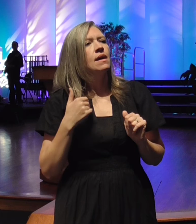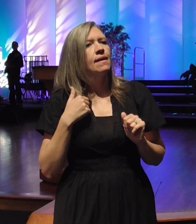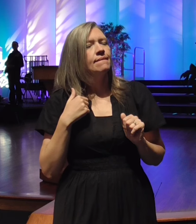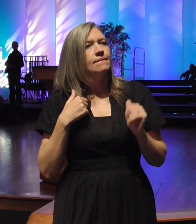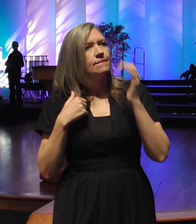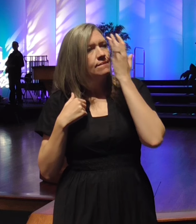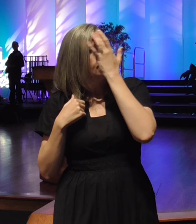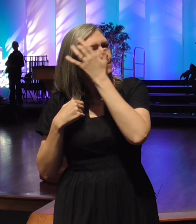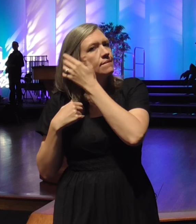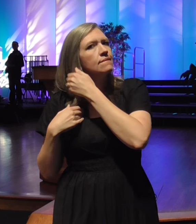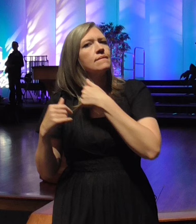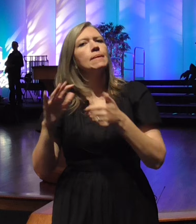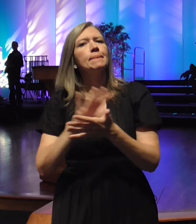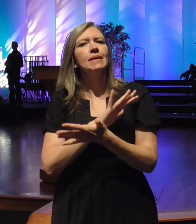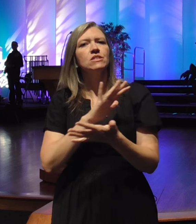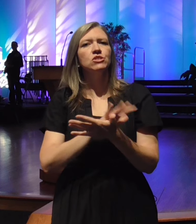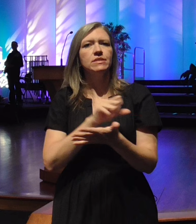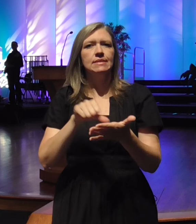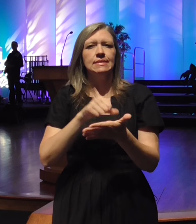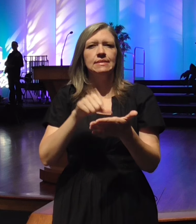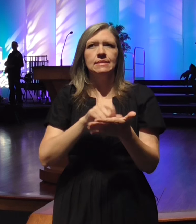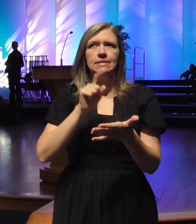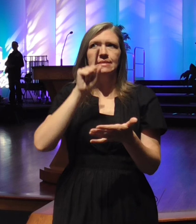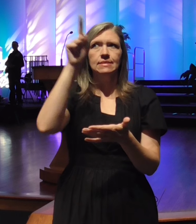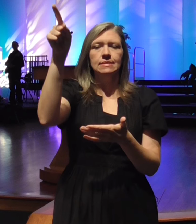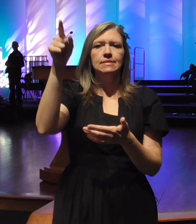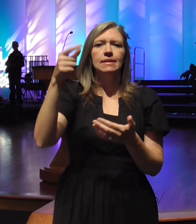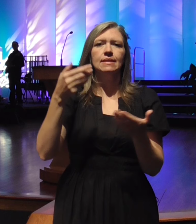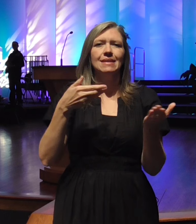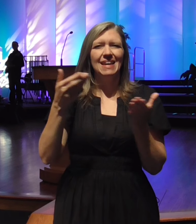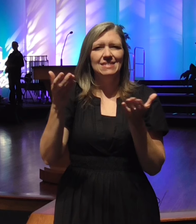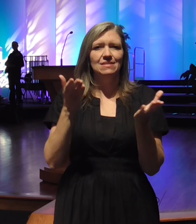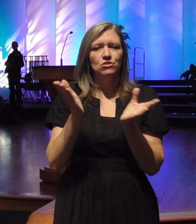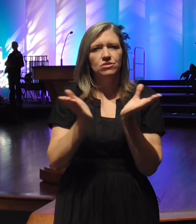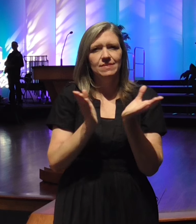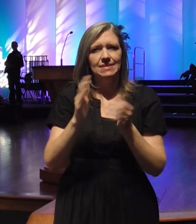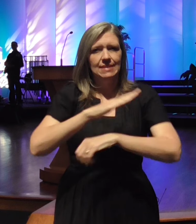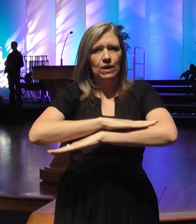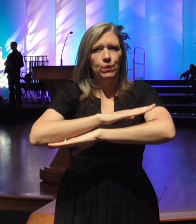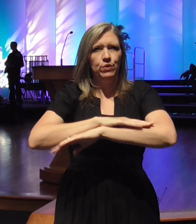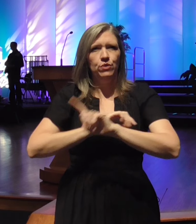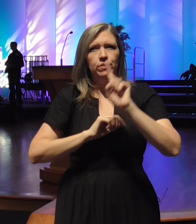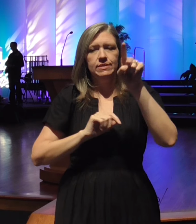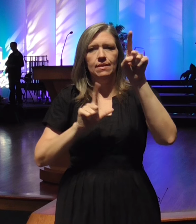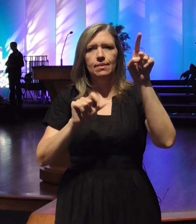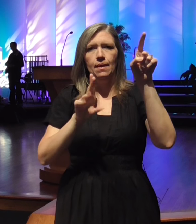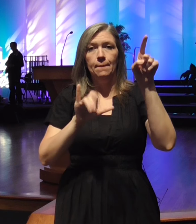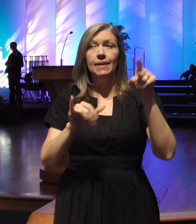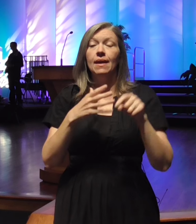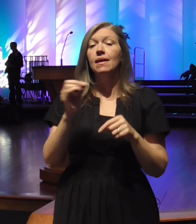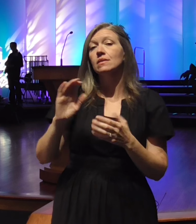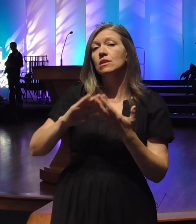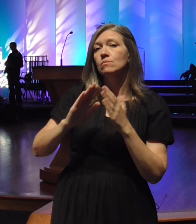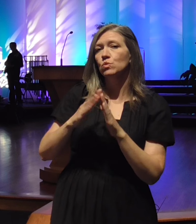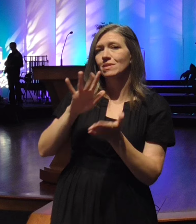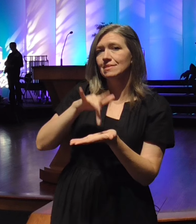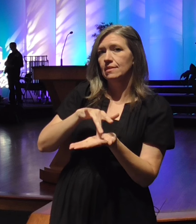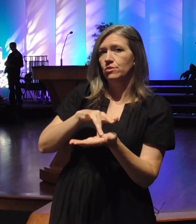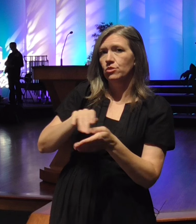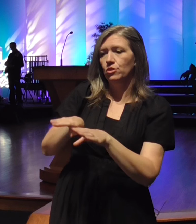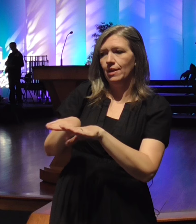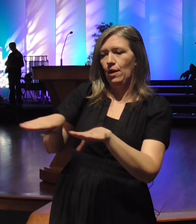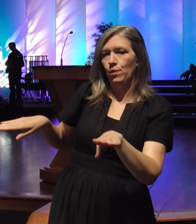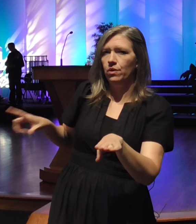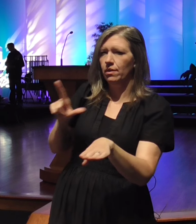to celebrate you big today. So a couple things that we're doing, okay? So we have some pages out at the guest